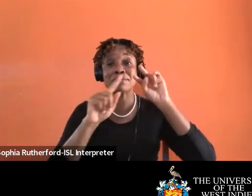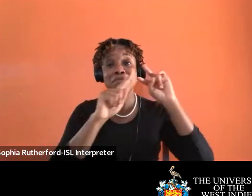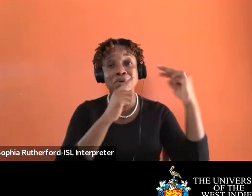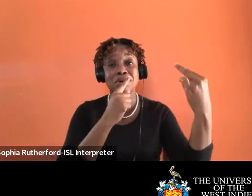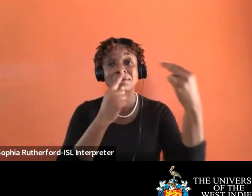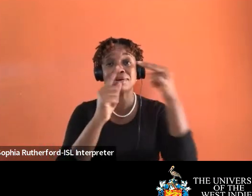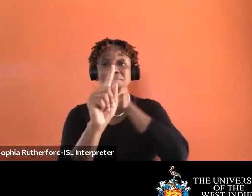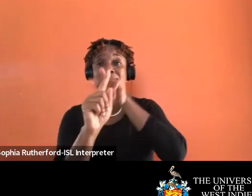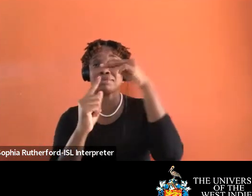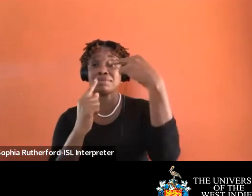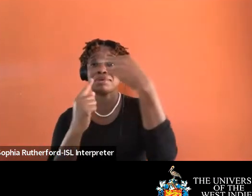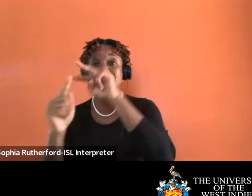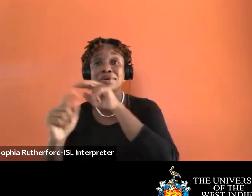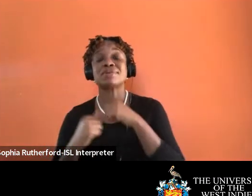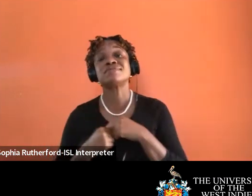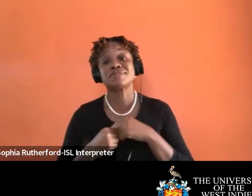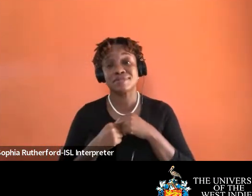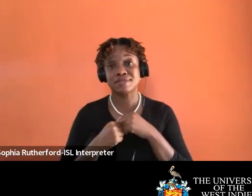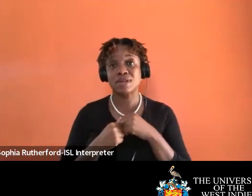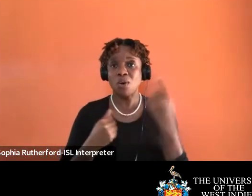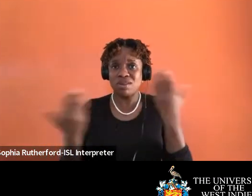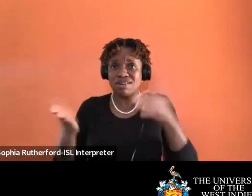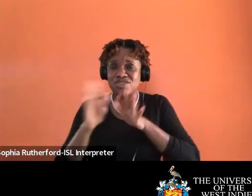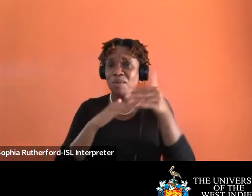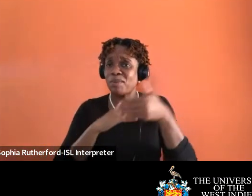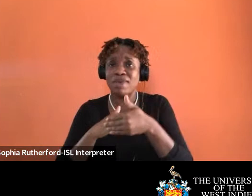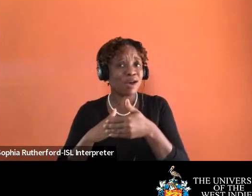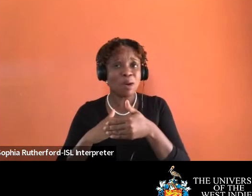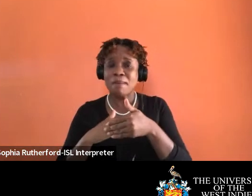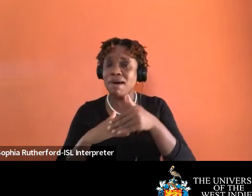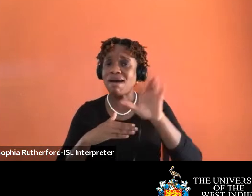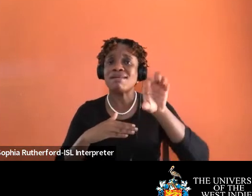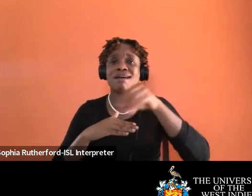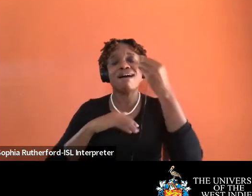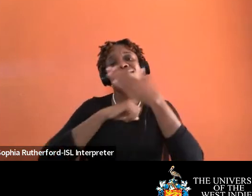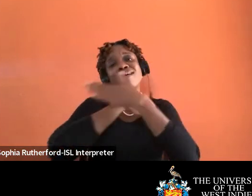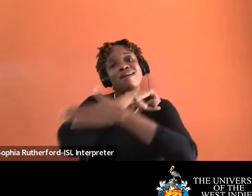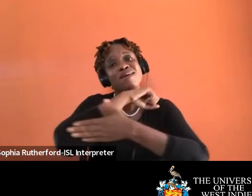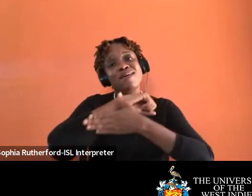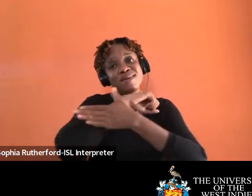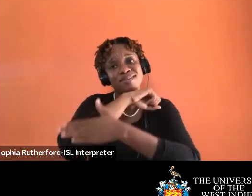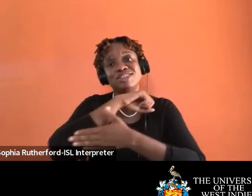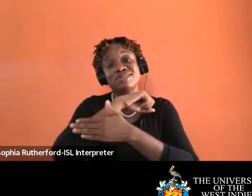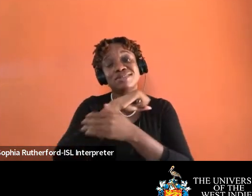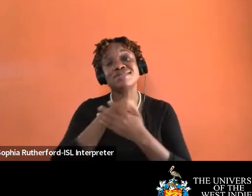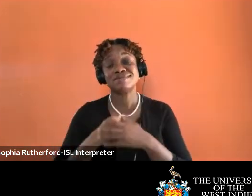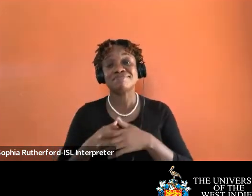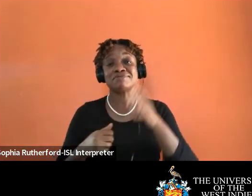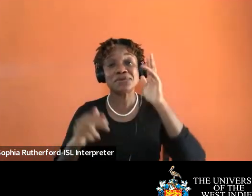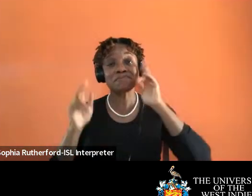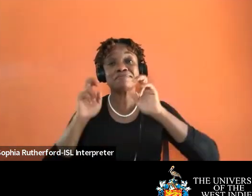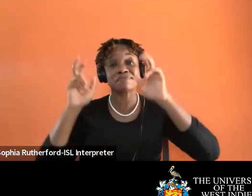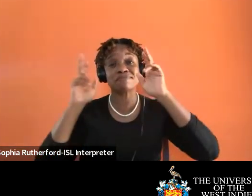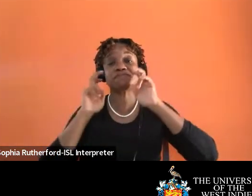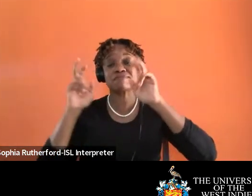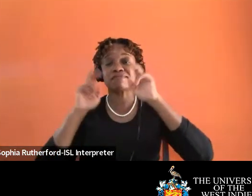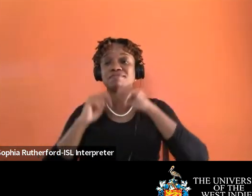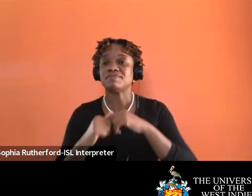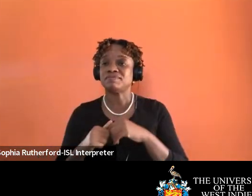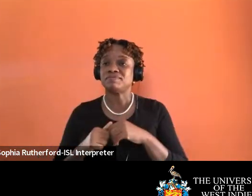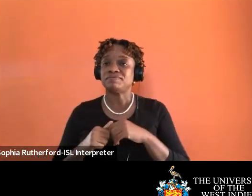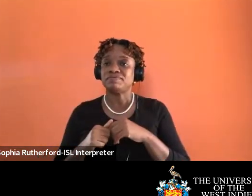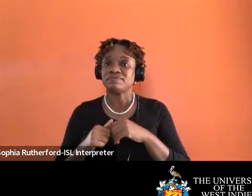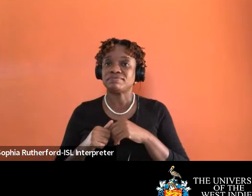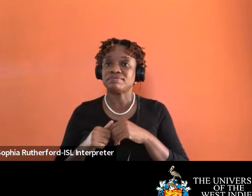from individuals, not just from Jamaica, but other countries in this session. But if you notice, the